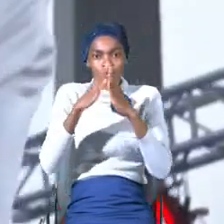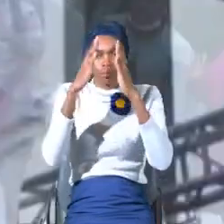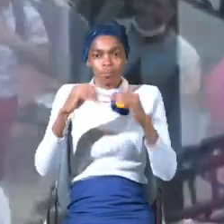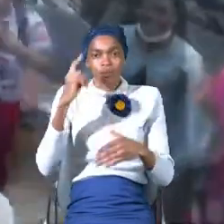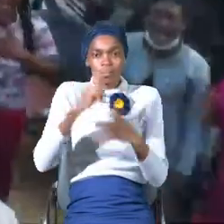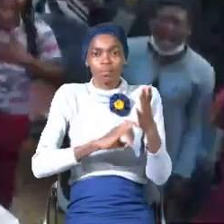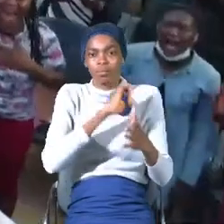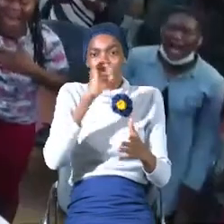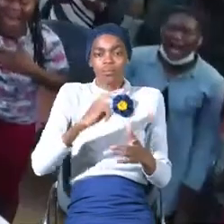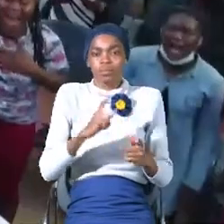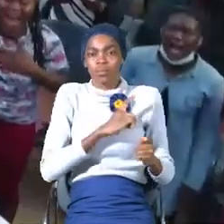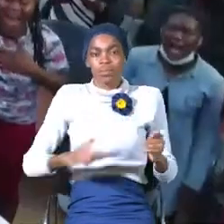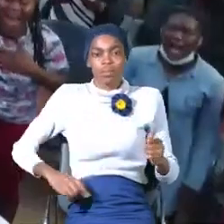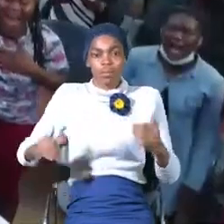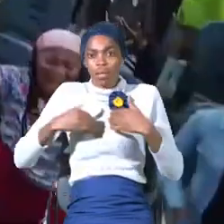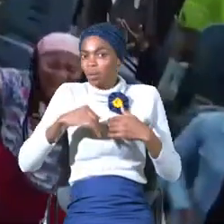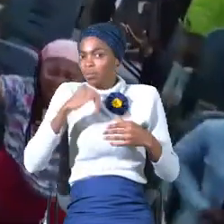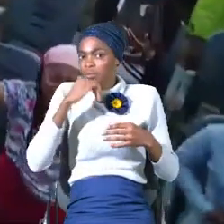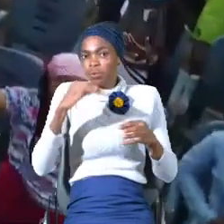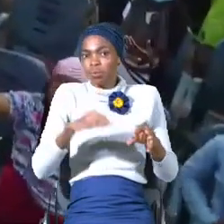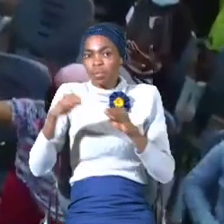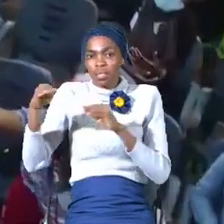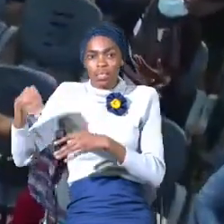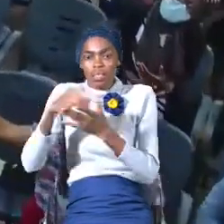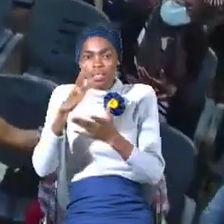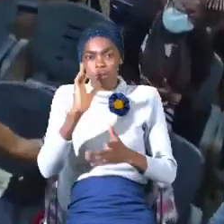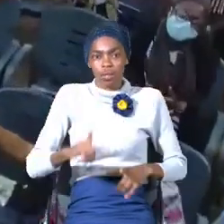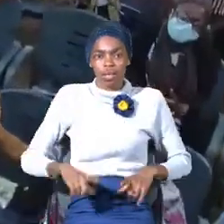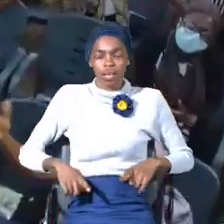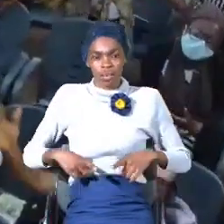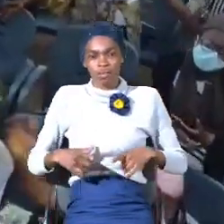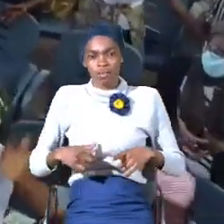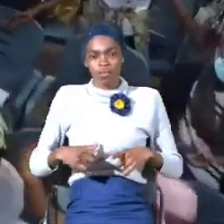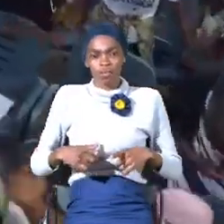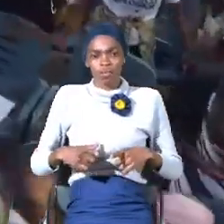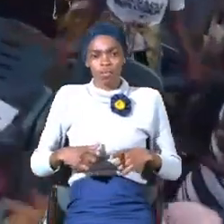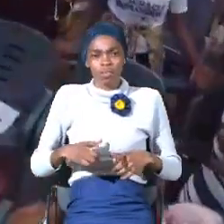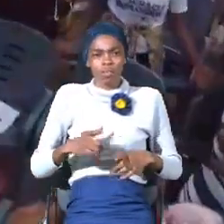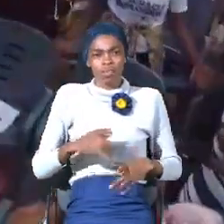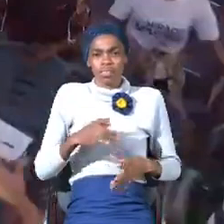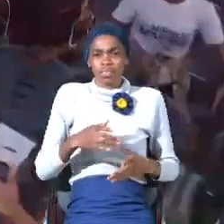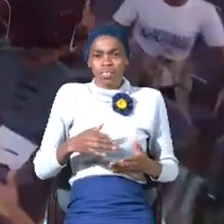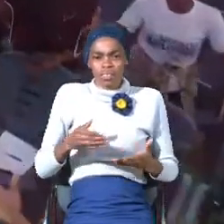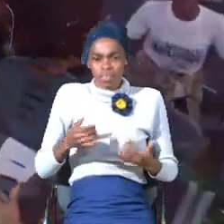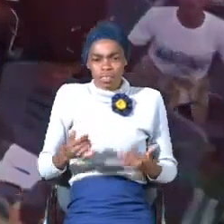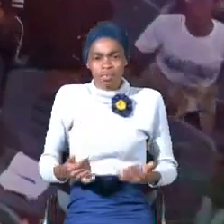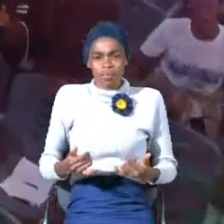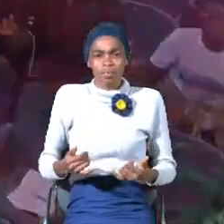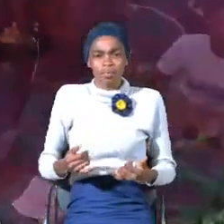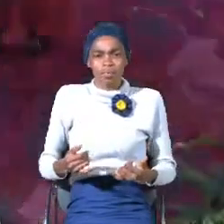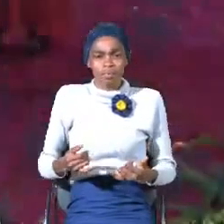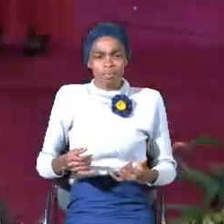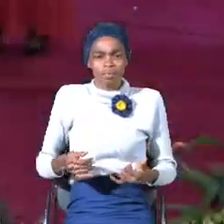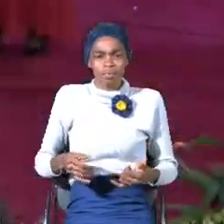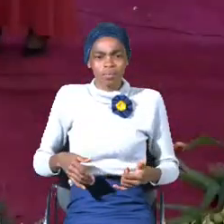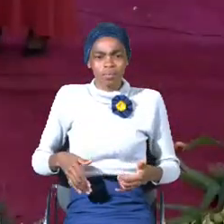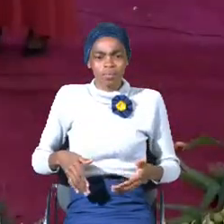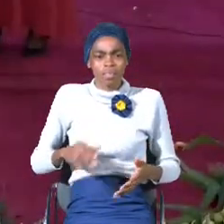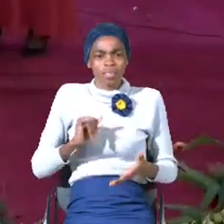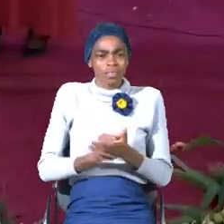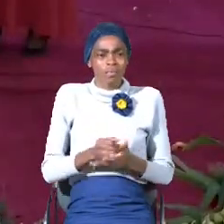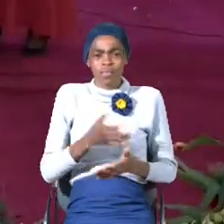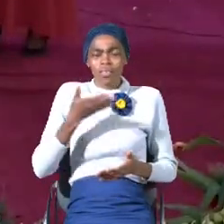Whatever the Lord has not planted in your life, bad trait, bad habit,